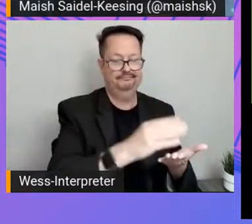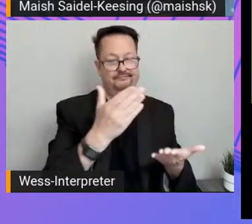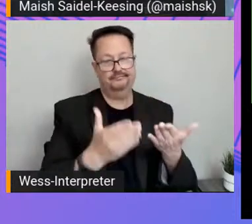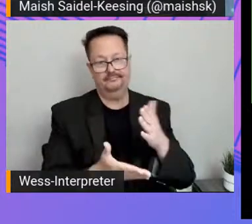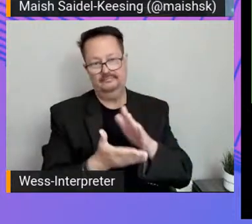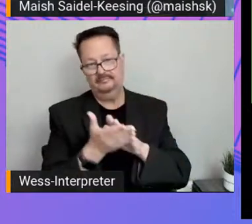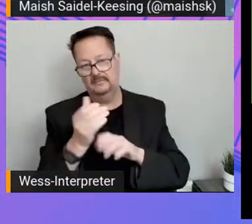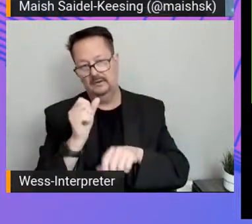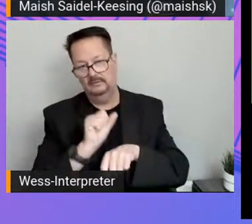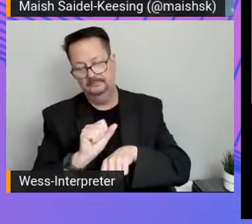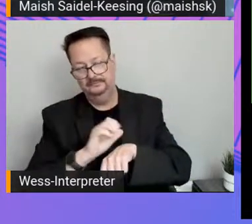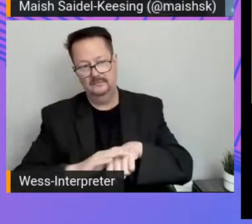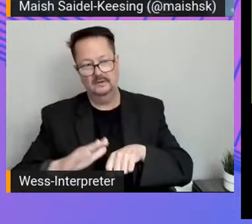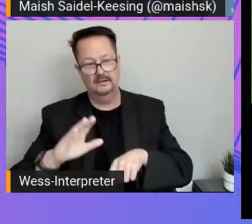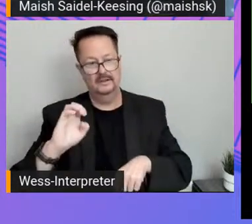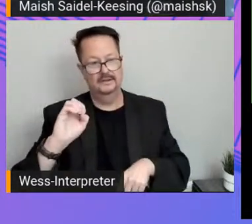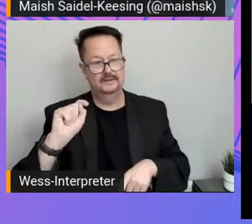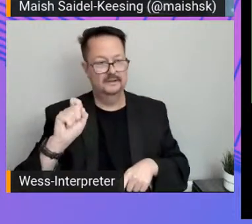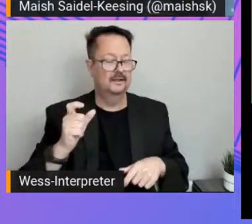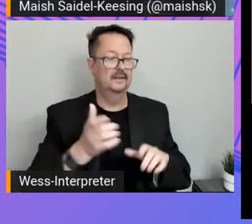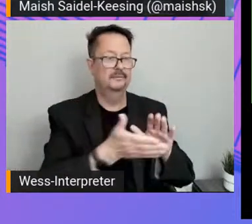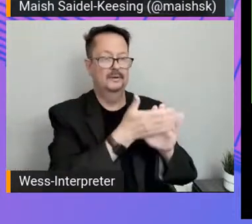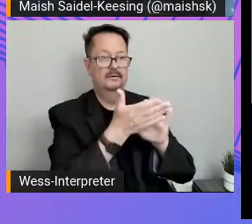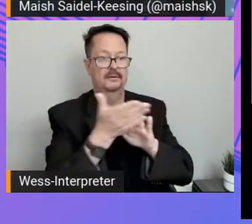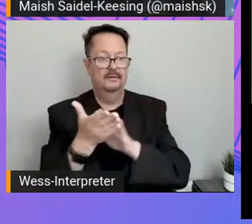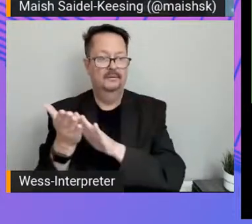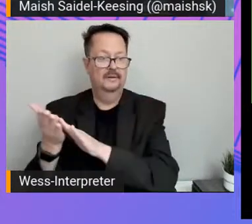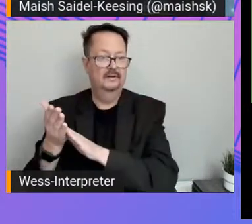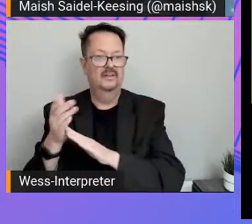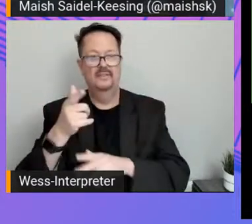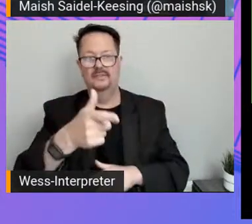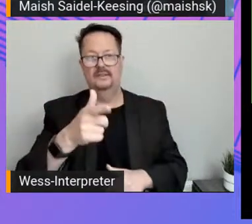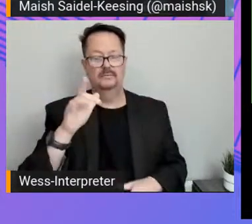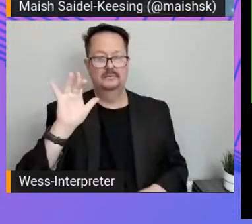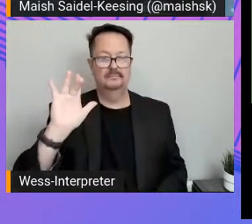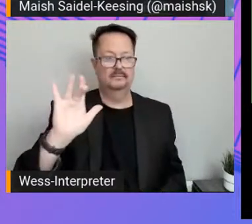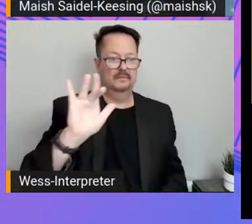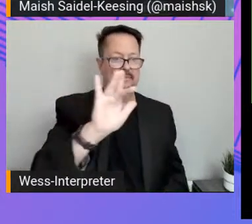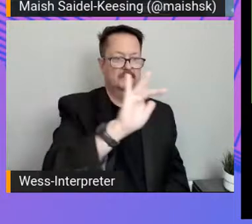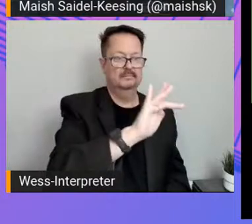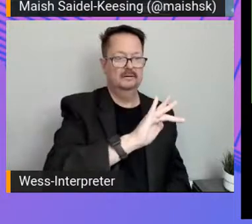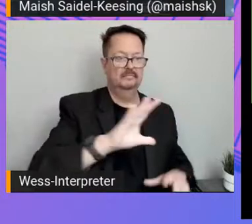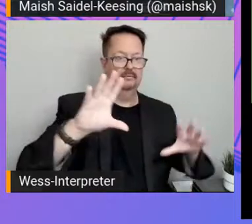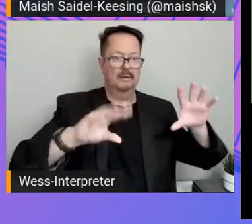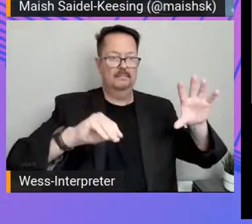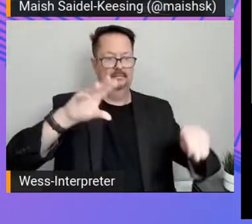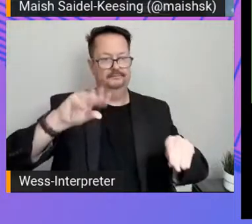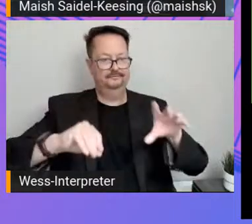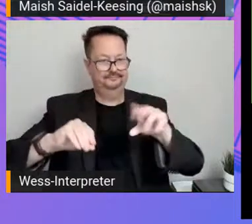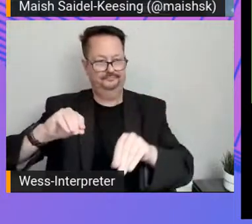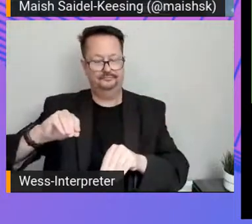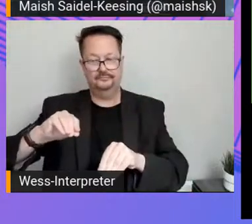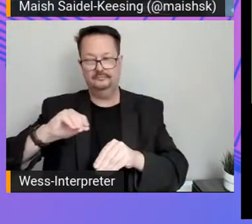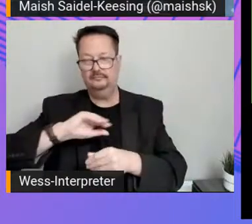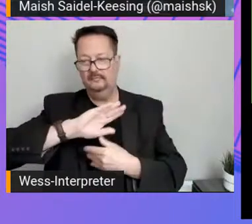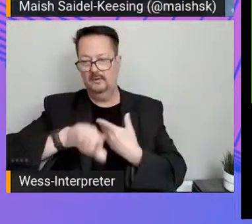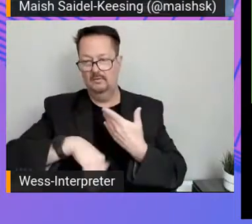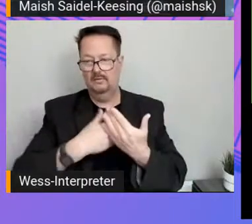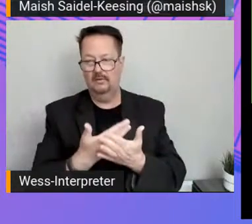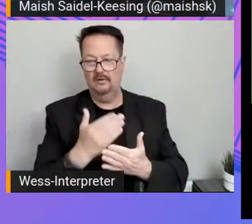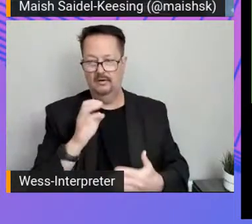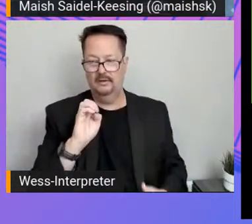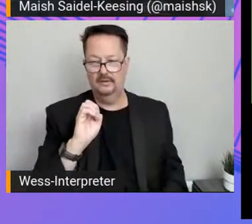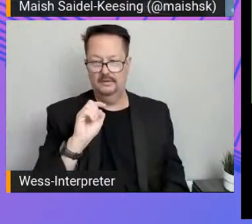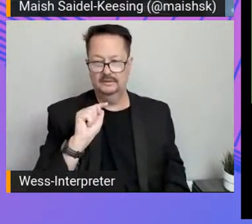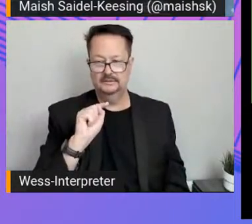an ECS service. They had 2 or 3 tasks running. This just goes through and pins them all to 0. So it shuts down all ECS services that are